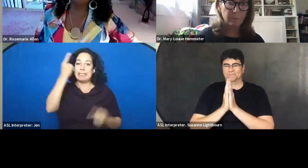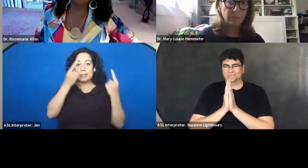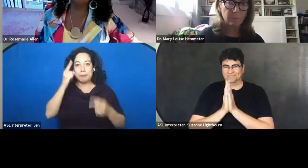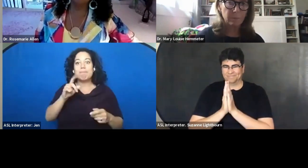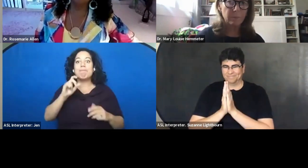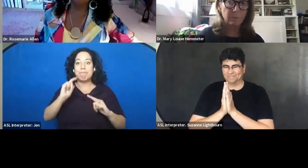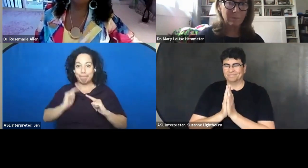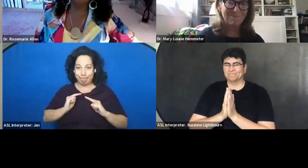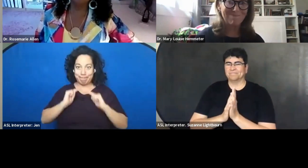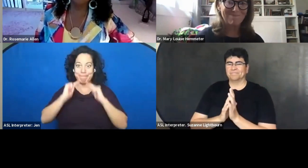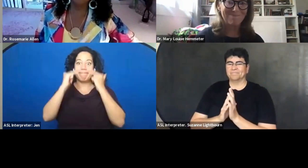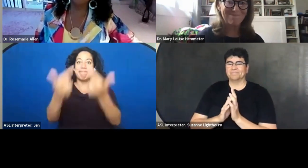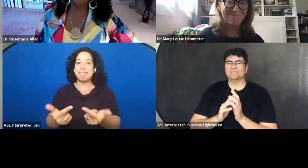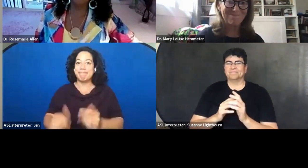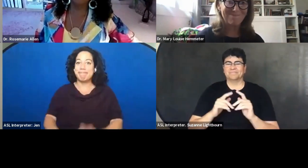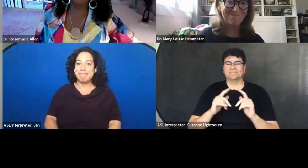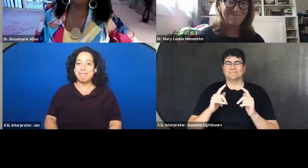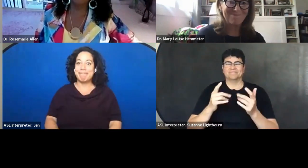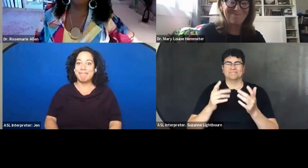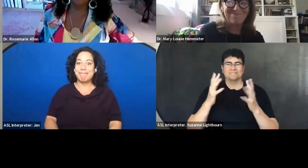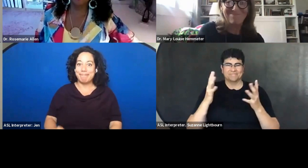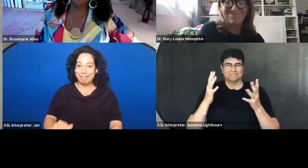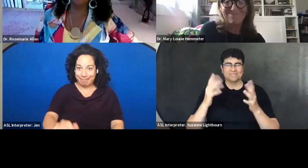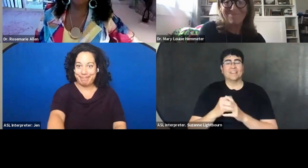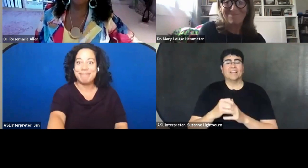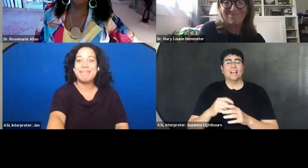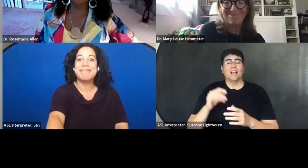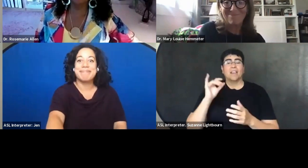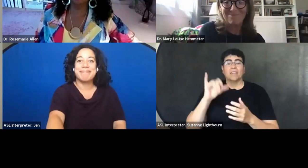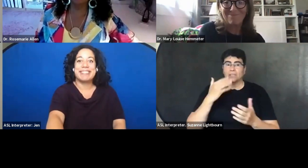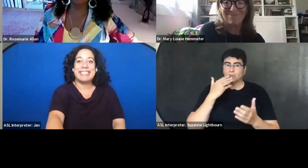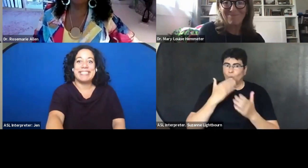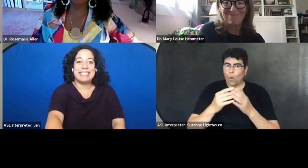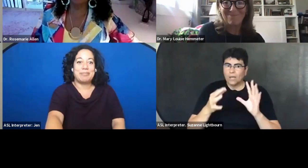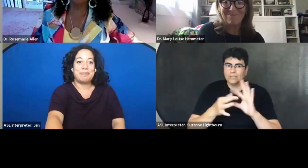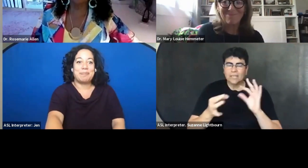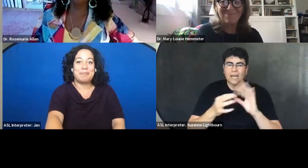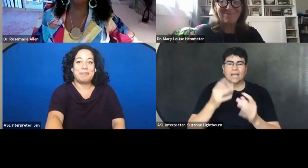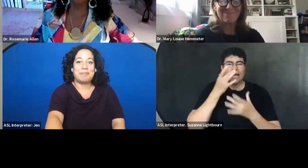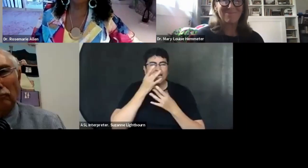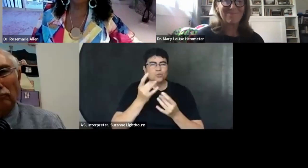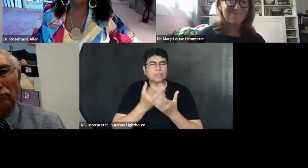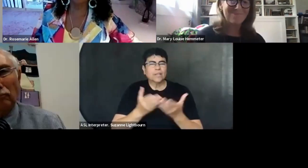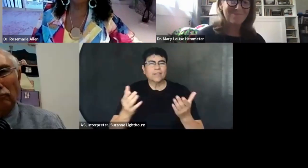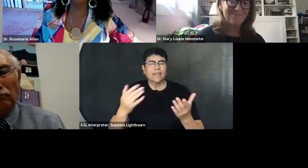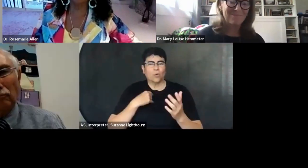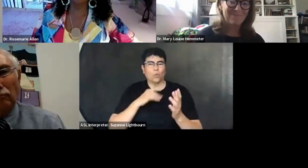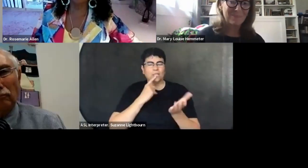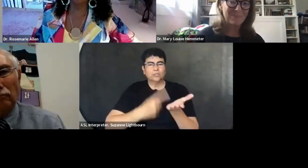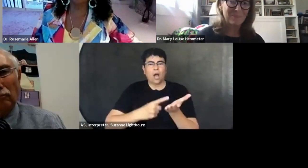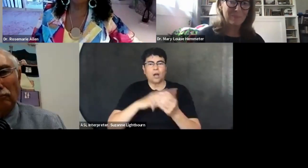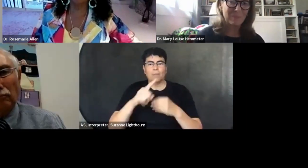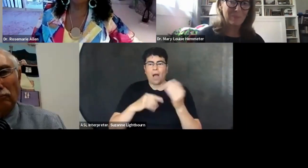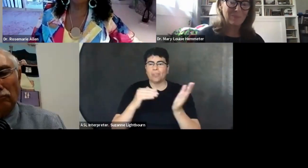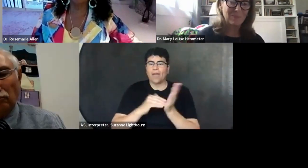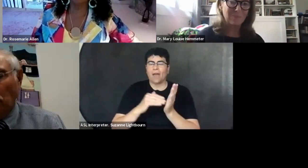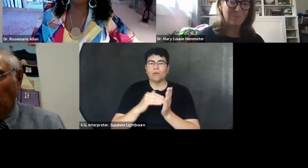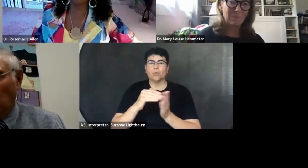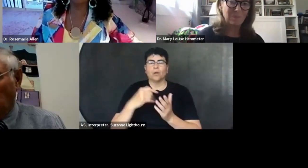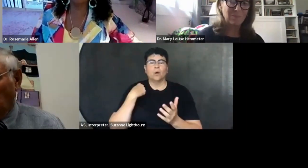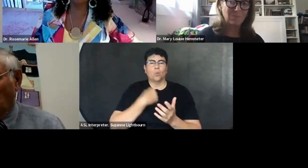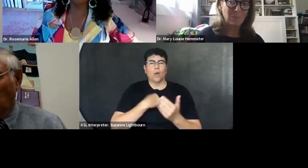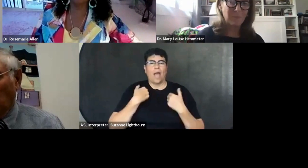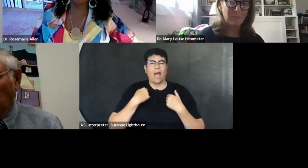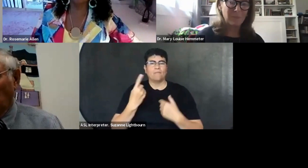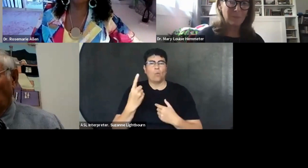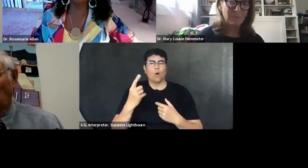Okay. Well said. You know, I think it's an interesting thing, and we talk about it quite frequently, that, you know, we have one set of standards